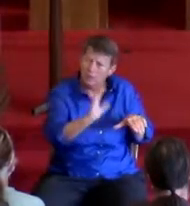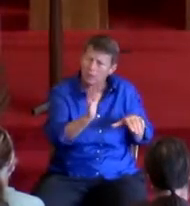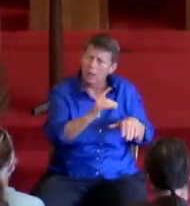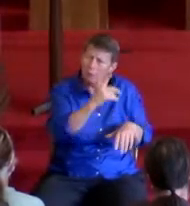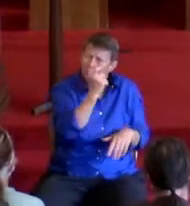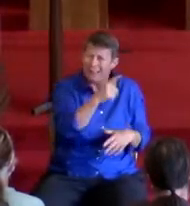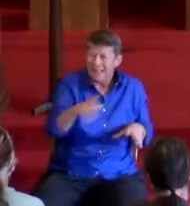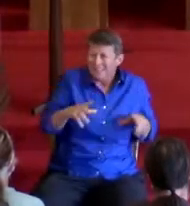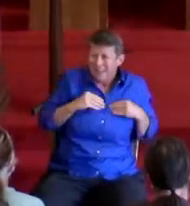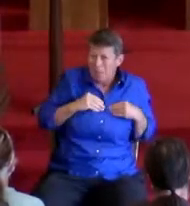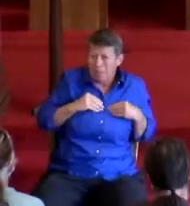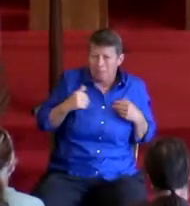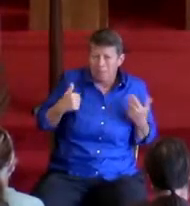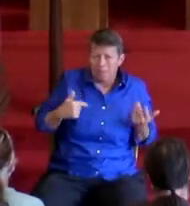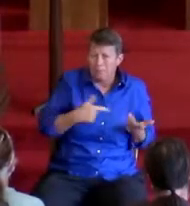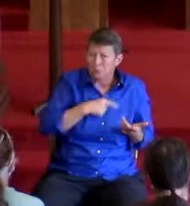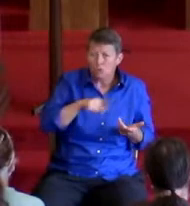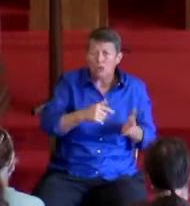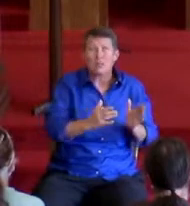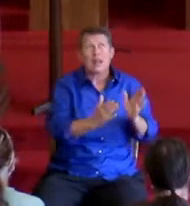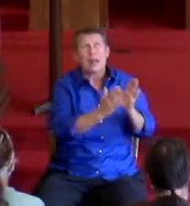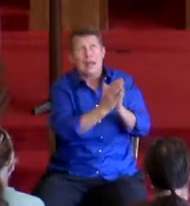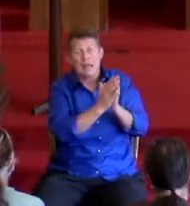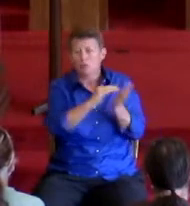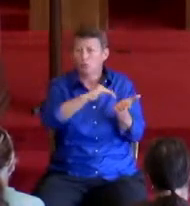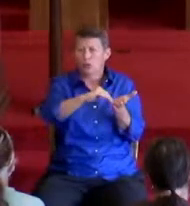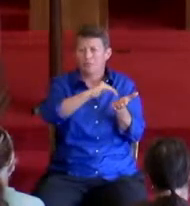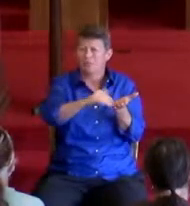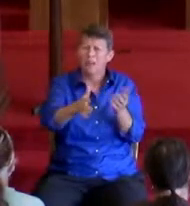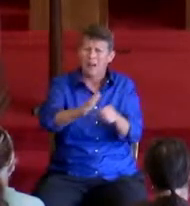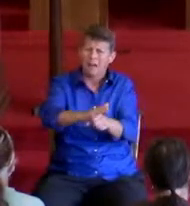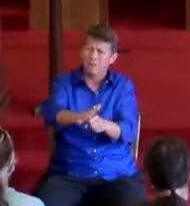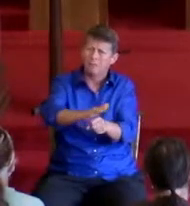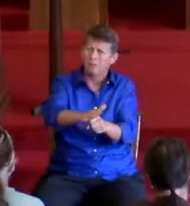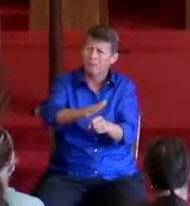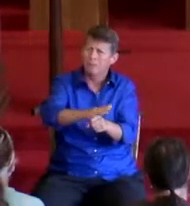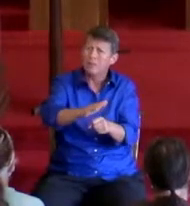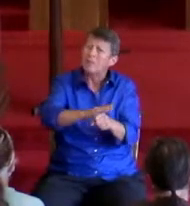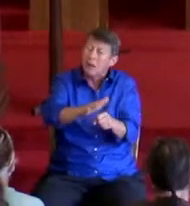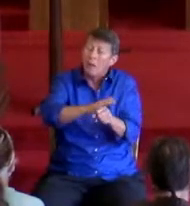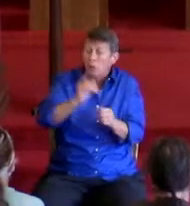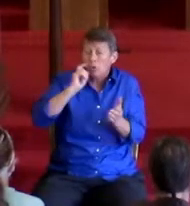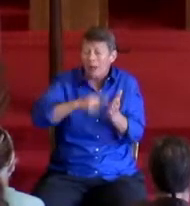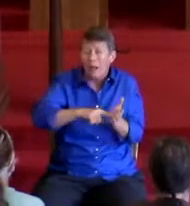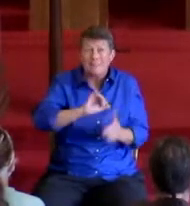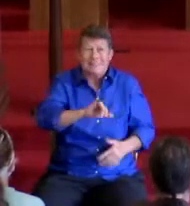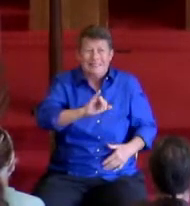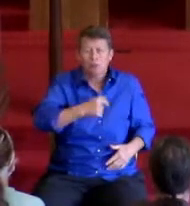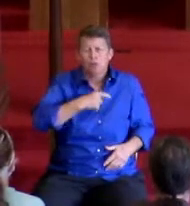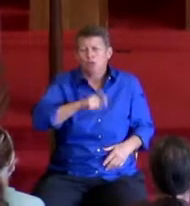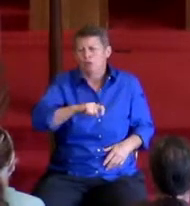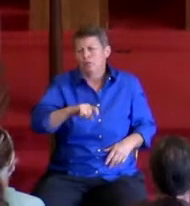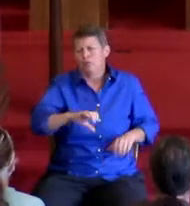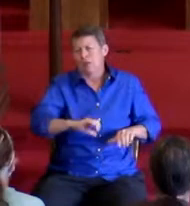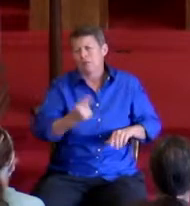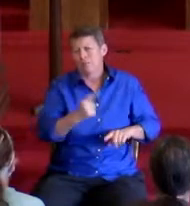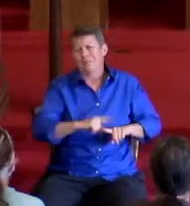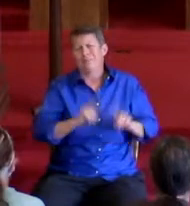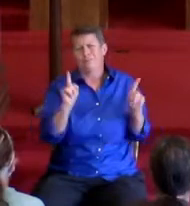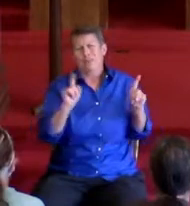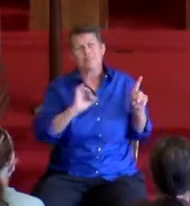It accepts our simple asking for forgiveness as enough. There is mercy.